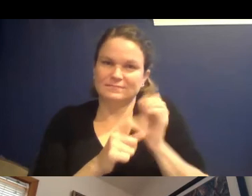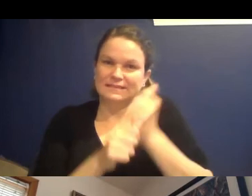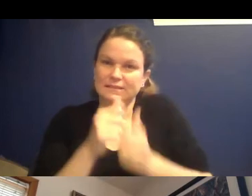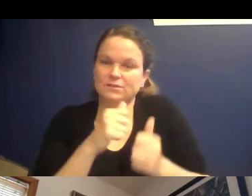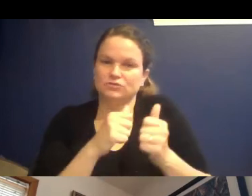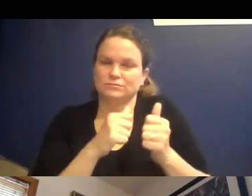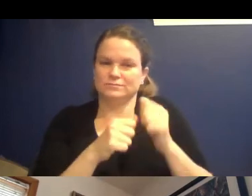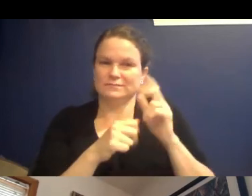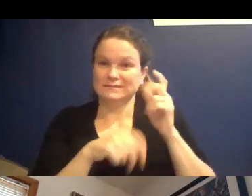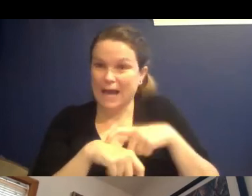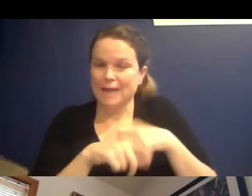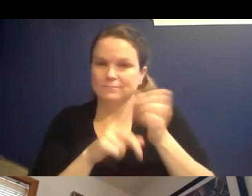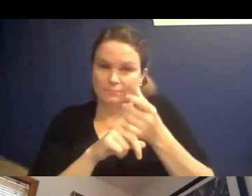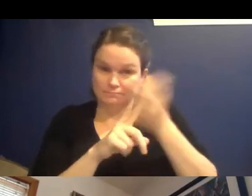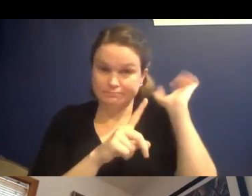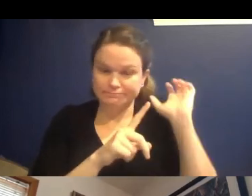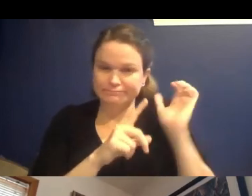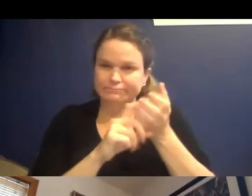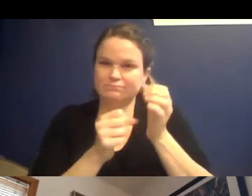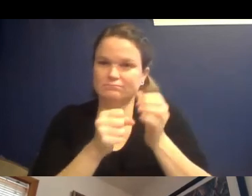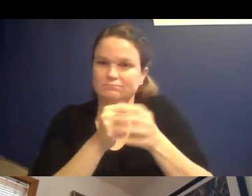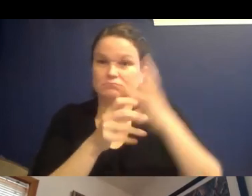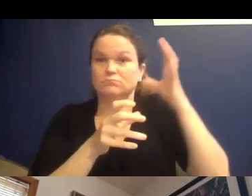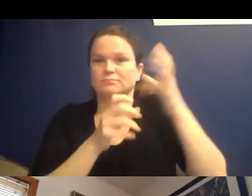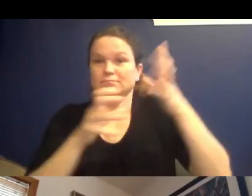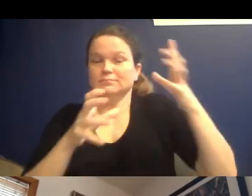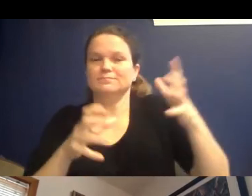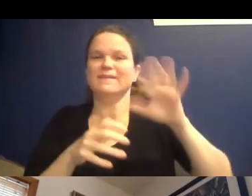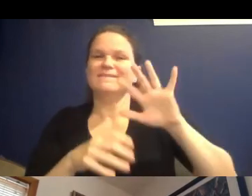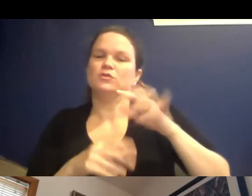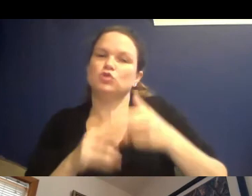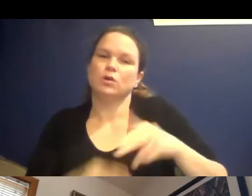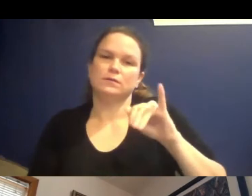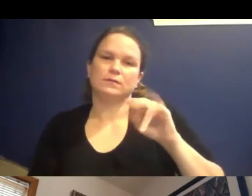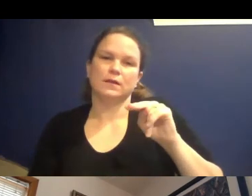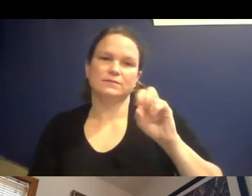instar. So this is 5th instar. This is as big as they get.